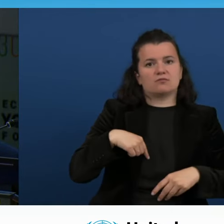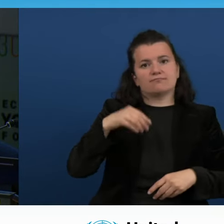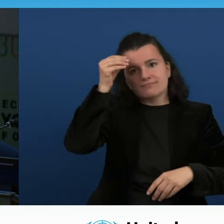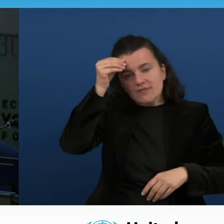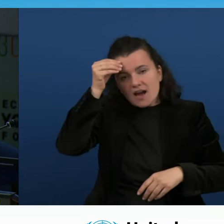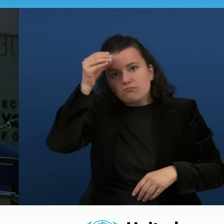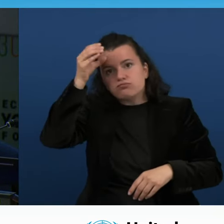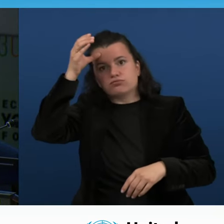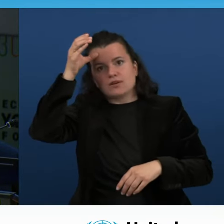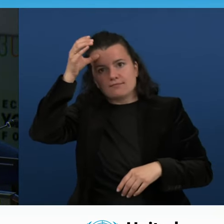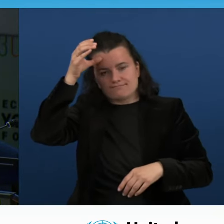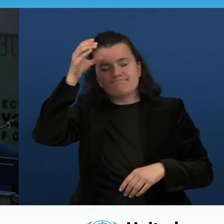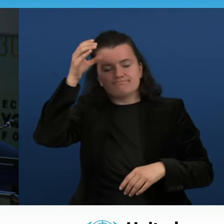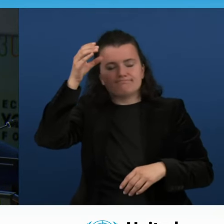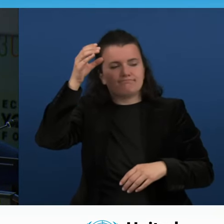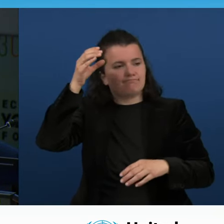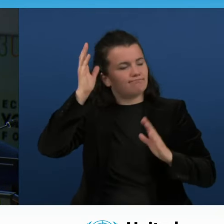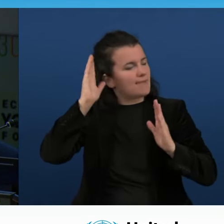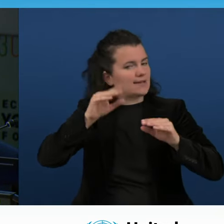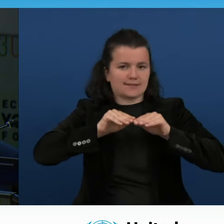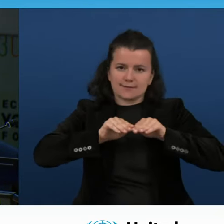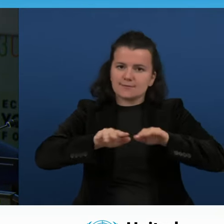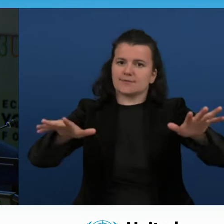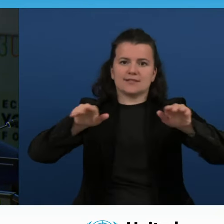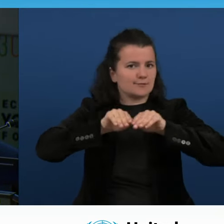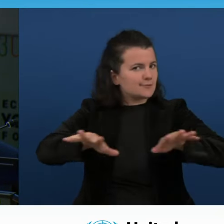us do not